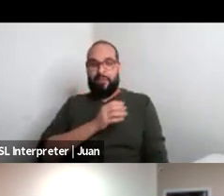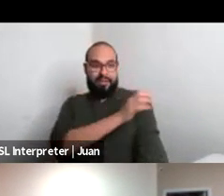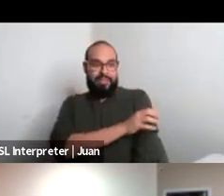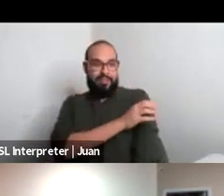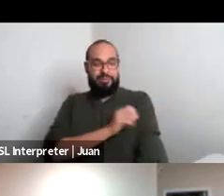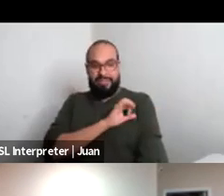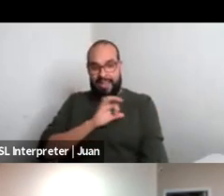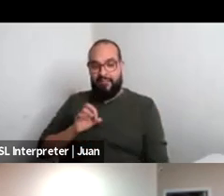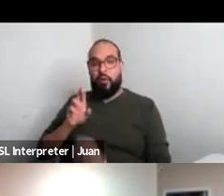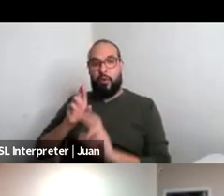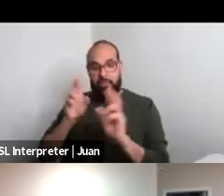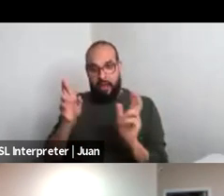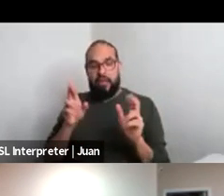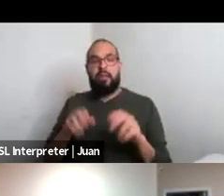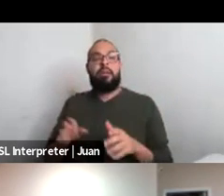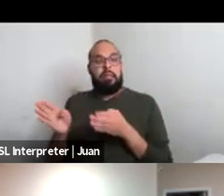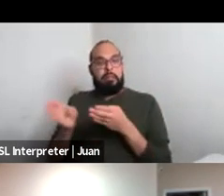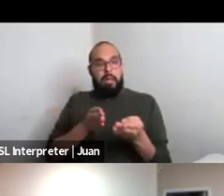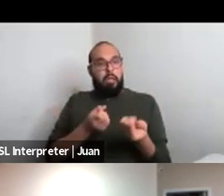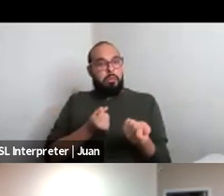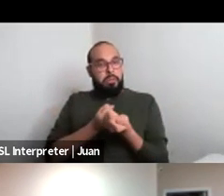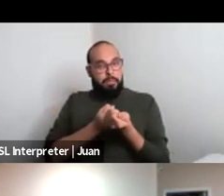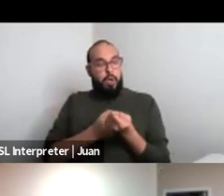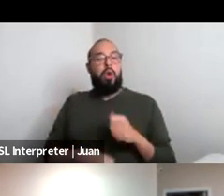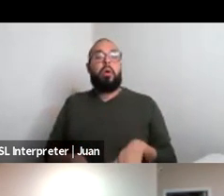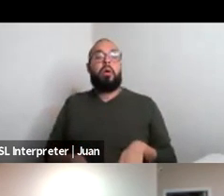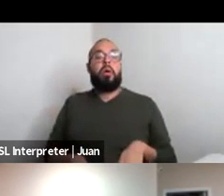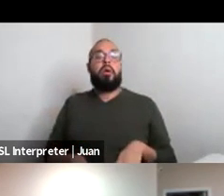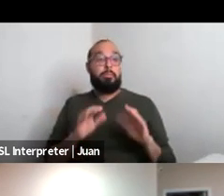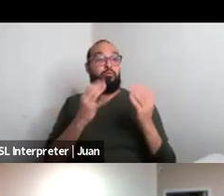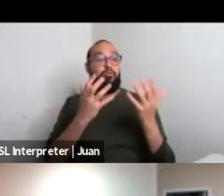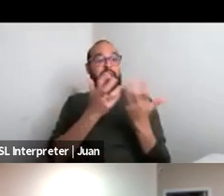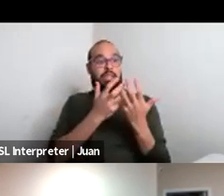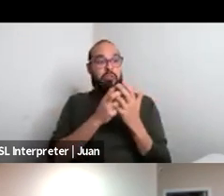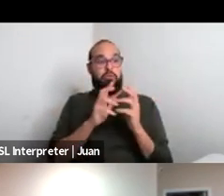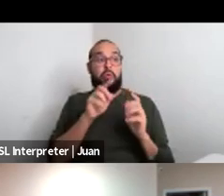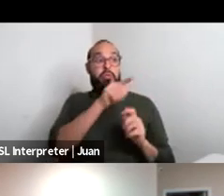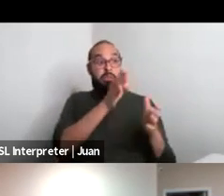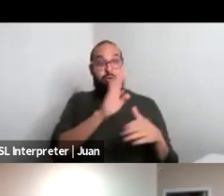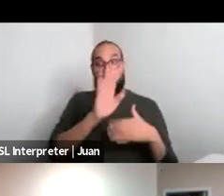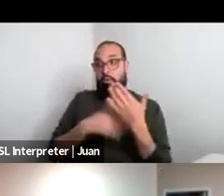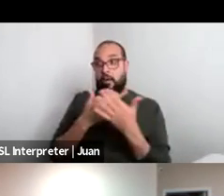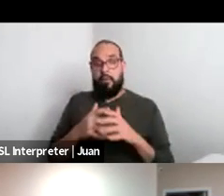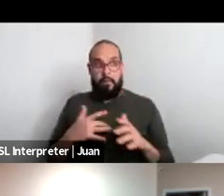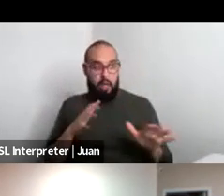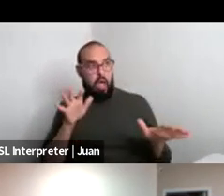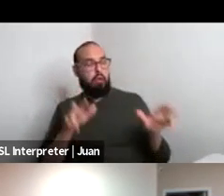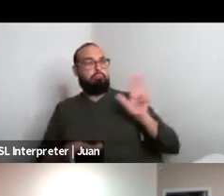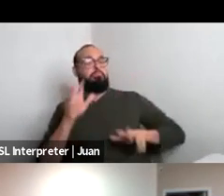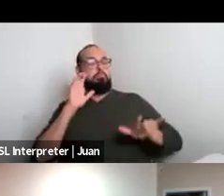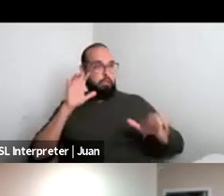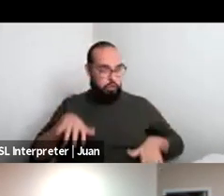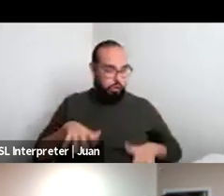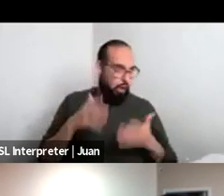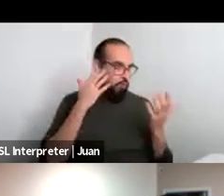to assist and provide that accommodation so that people aren't just sort of stunned and shocked when someone shows up and needs XYZ.